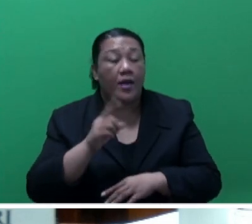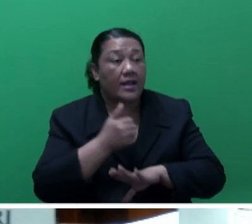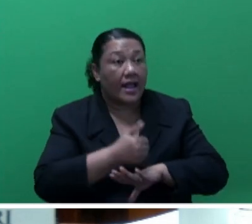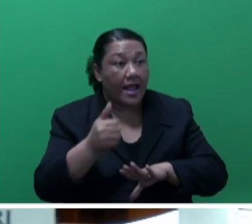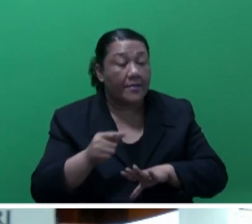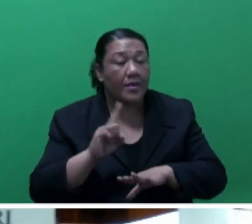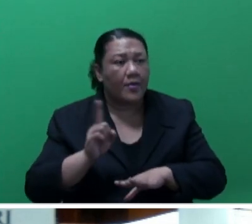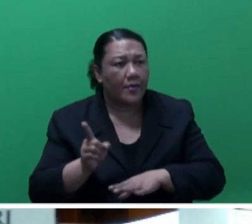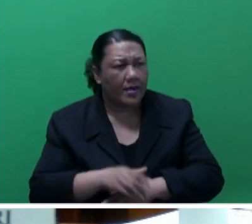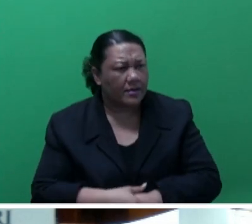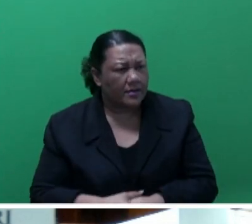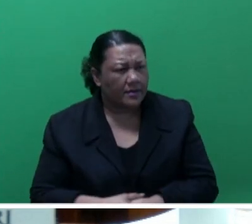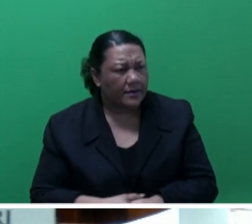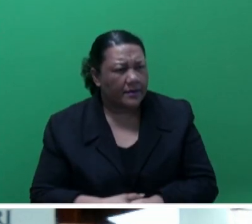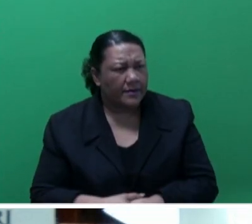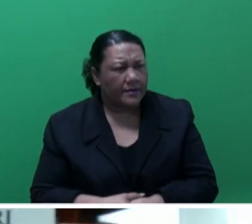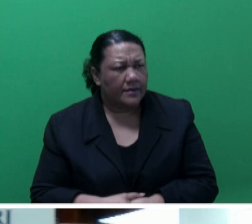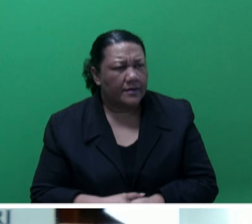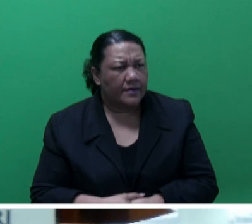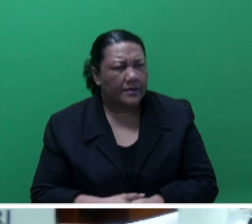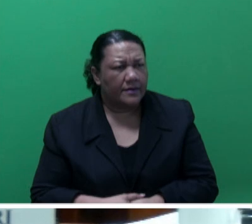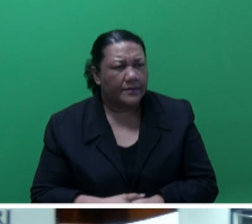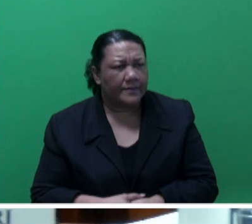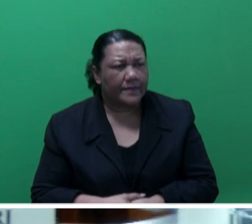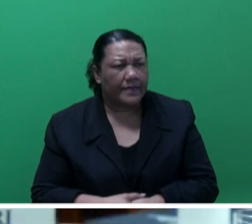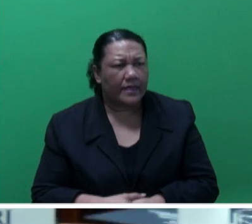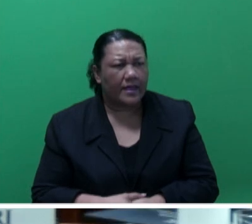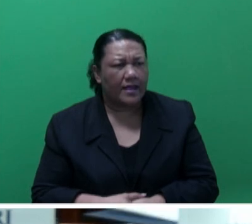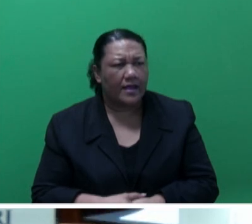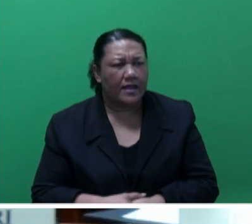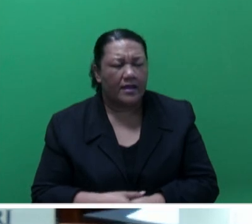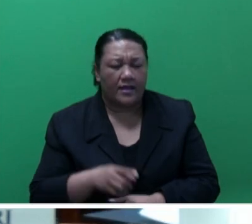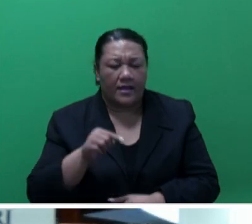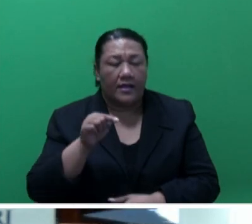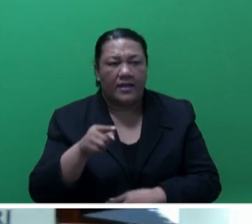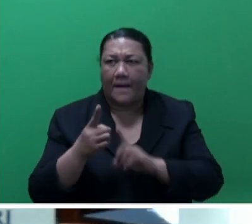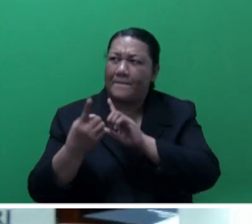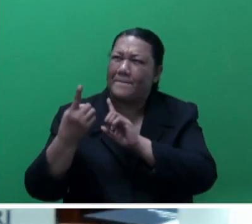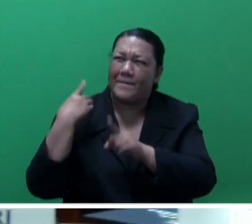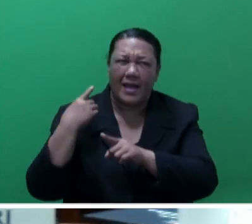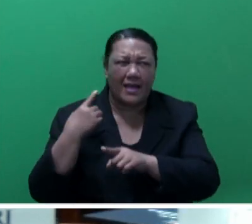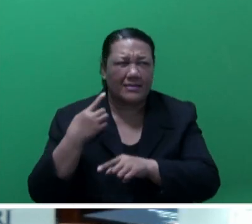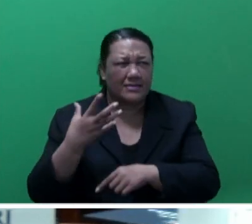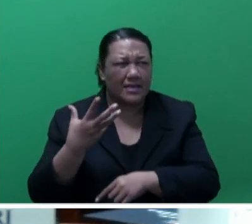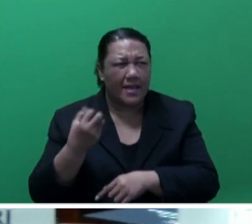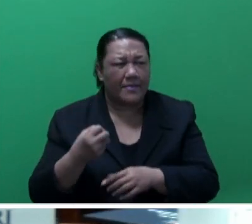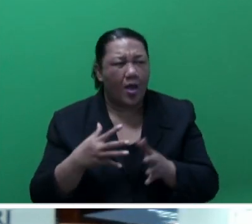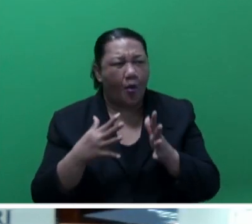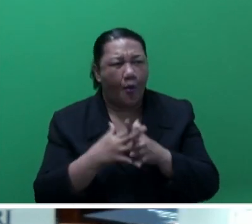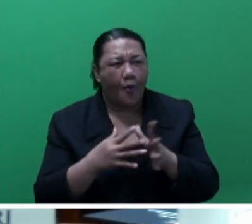an adjacent parcel of real estate, which is called the Wairambitia